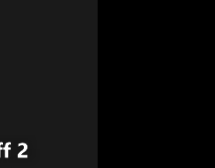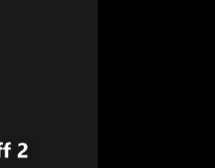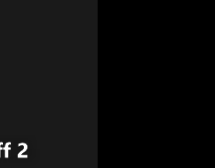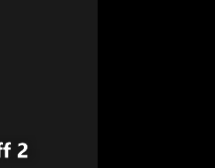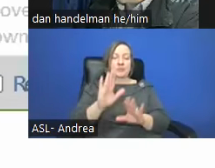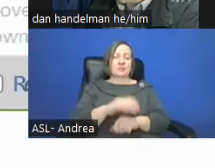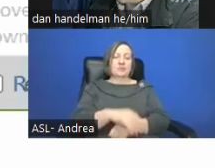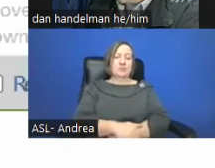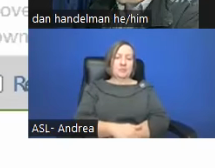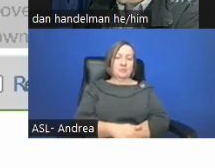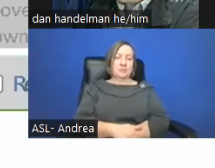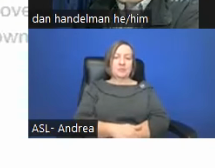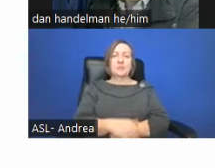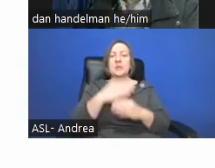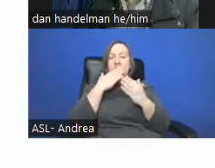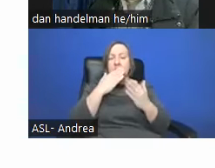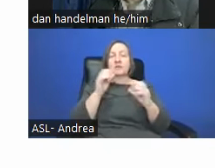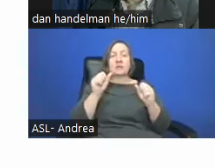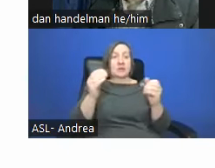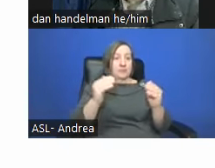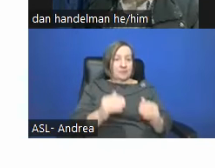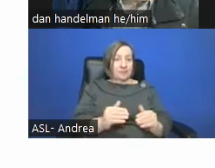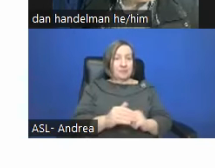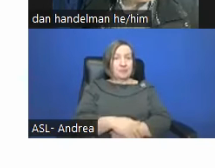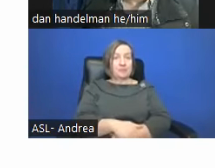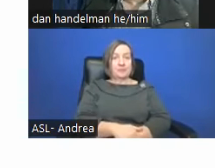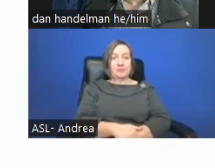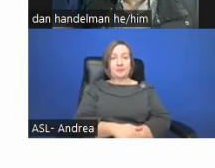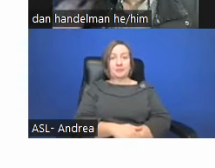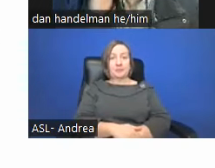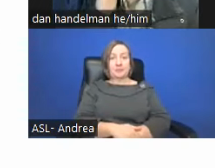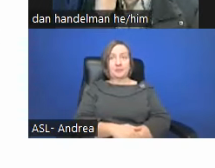Wonderful. Thank you. May we move on?